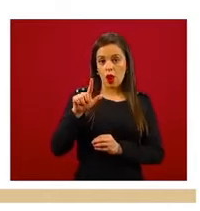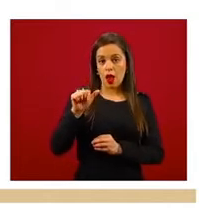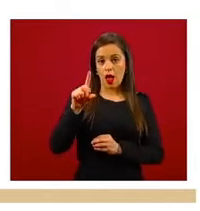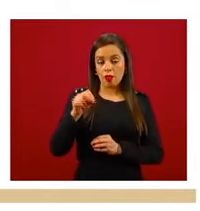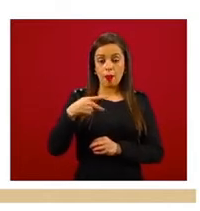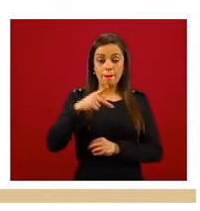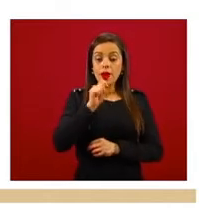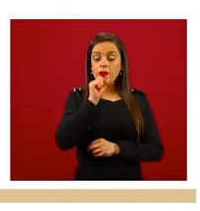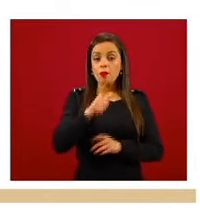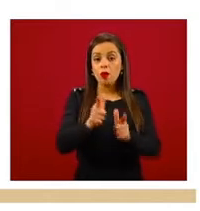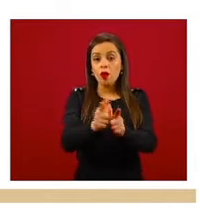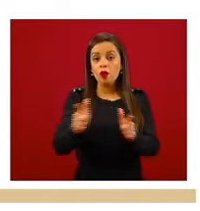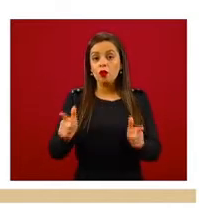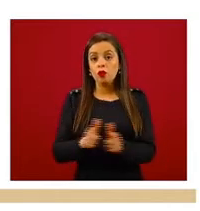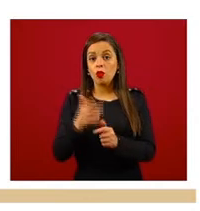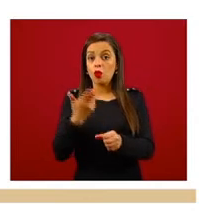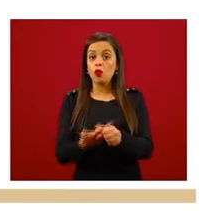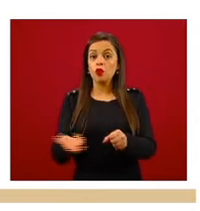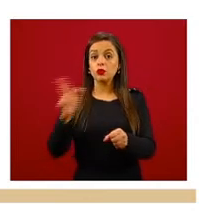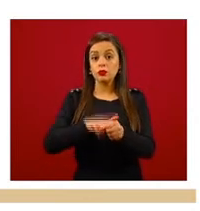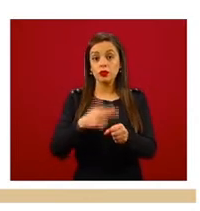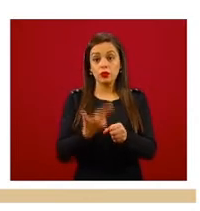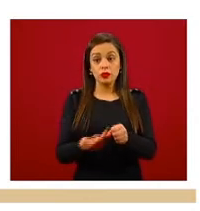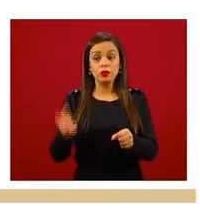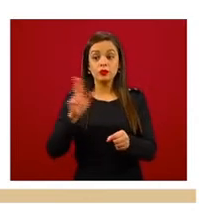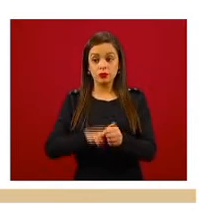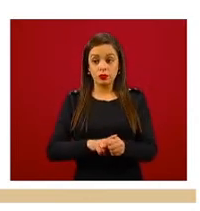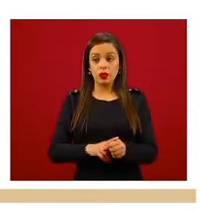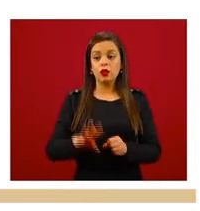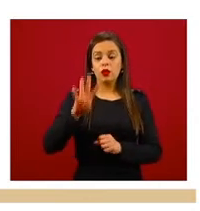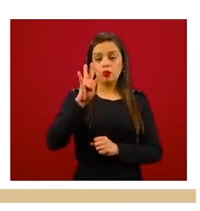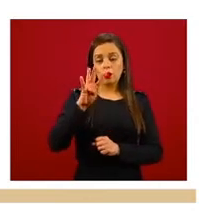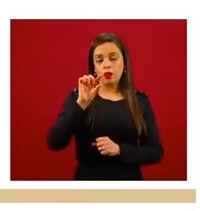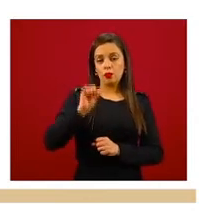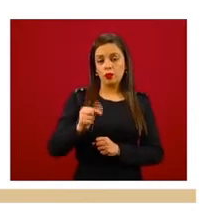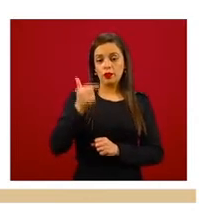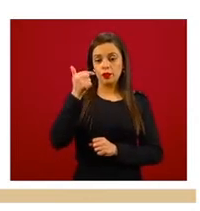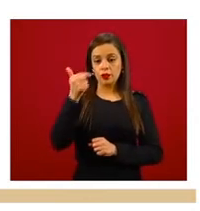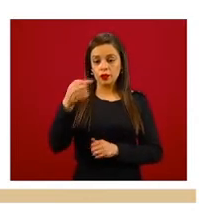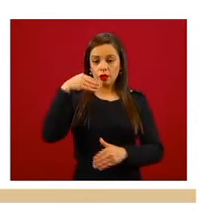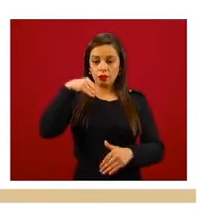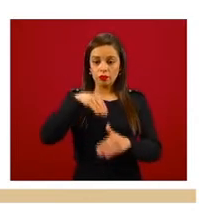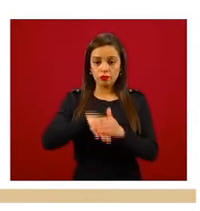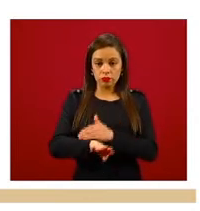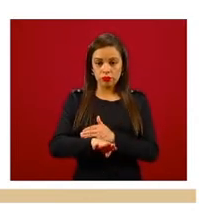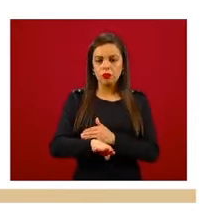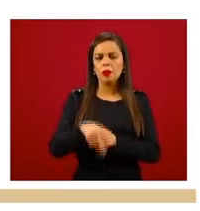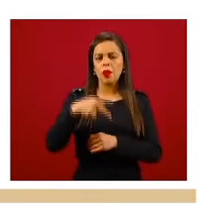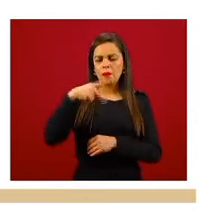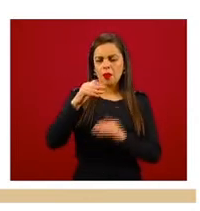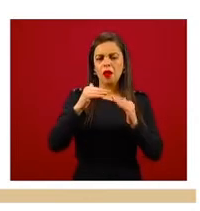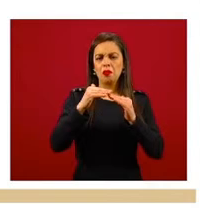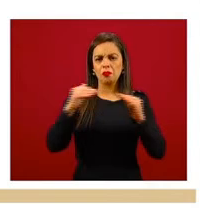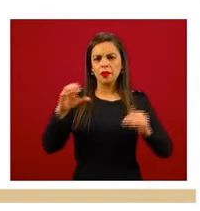on and off, but we also had a group that went to the hospital.